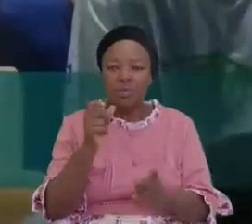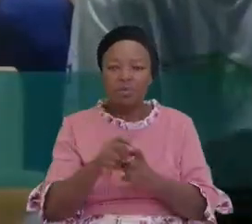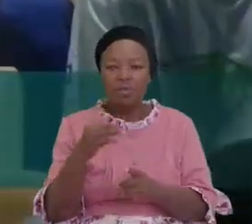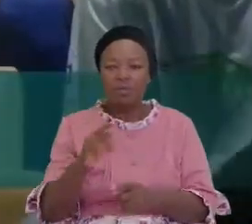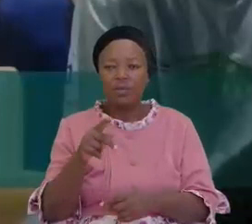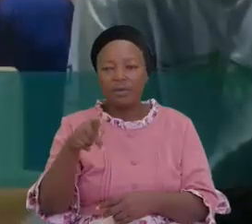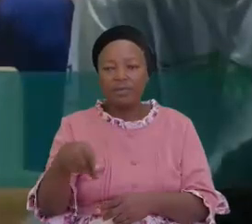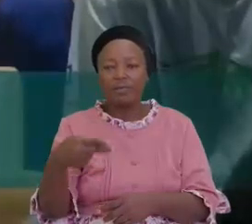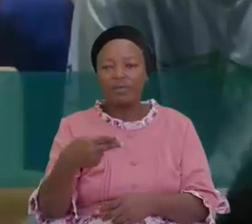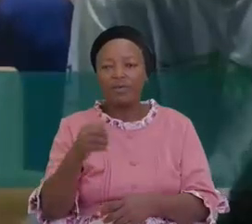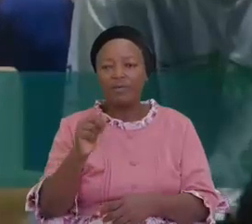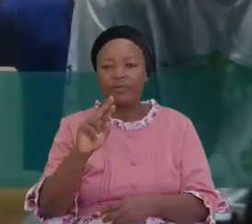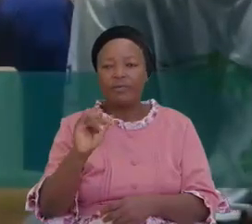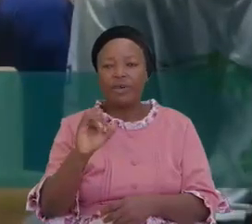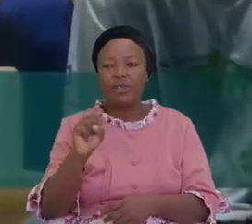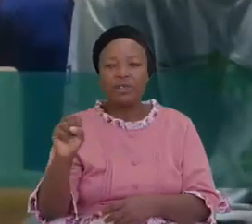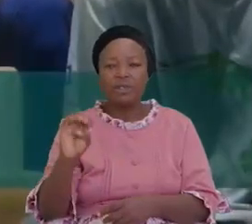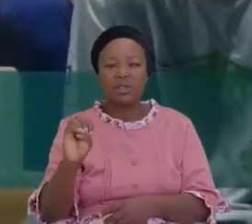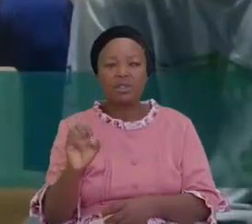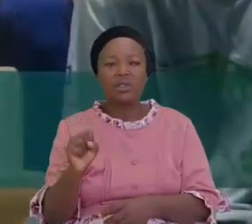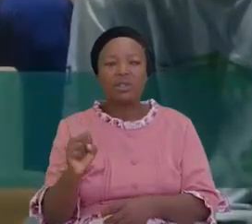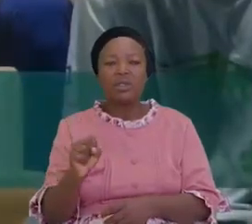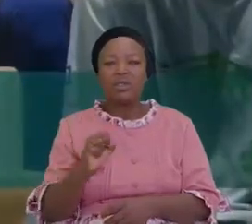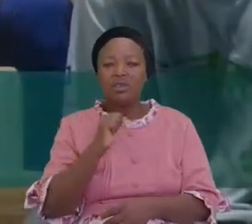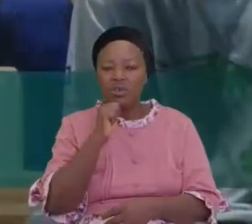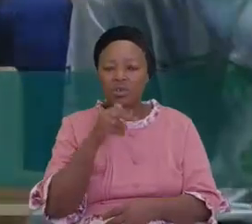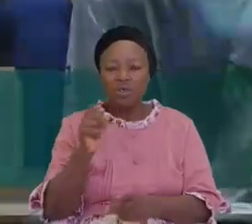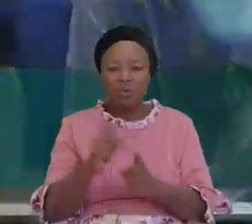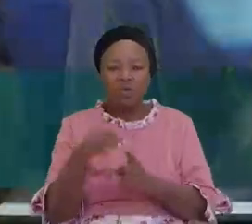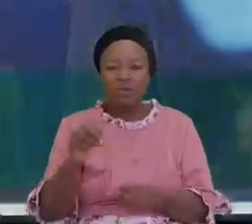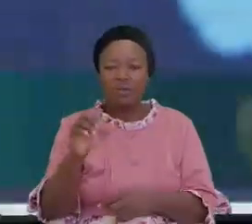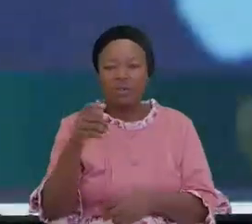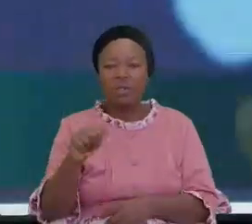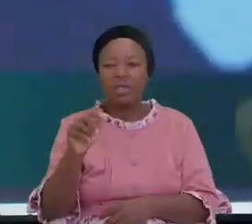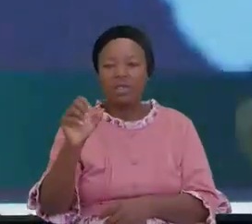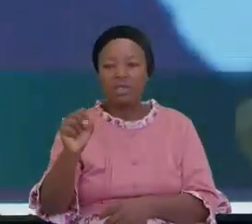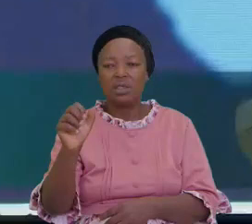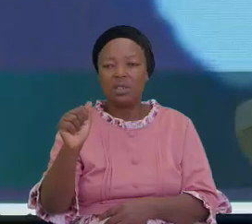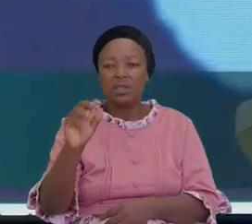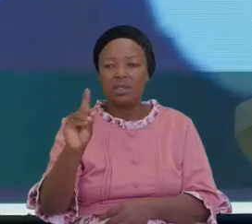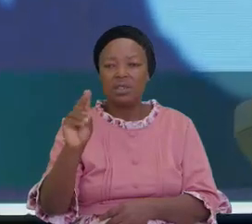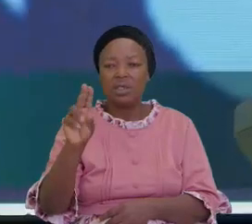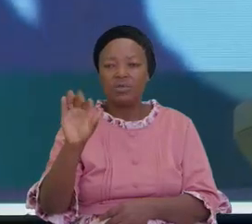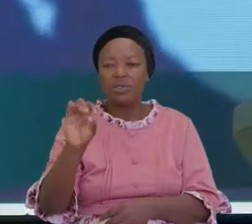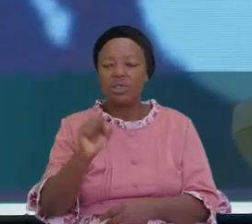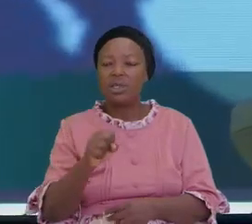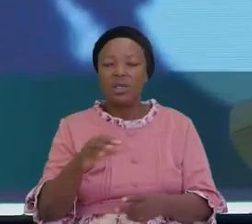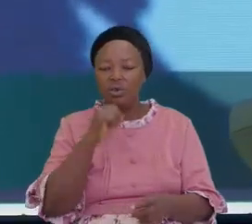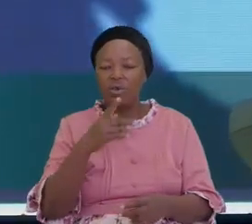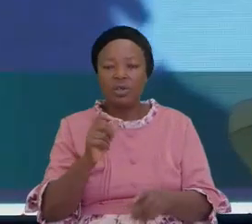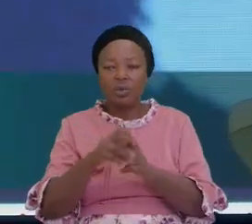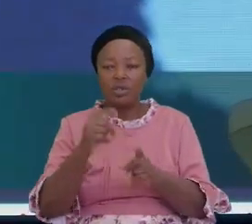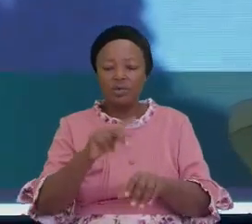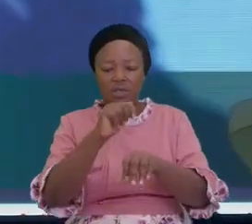Pharisees. Not the words of the Sadducees. Not the words of the traditional